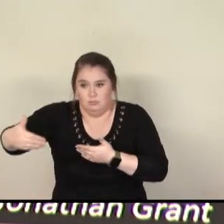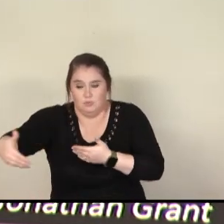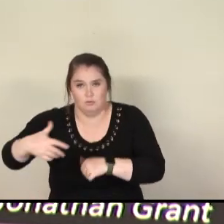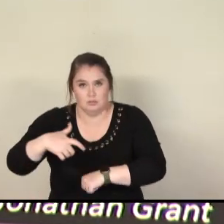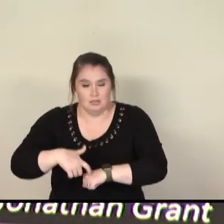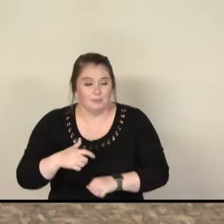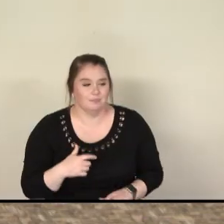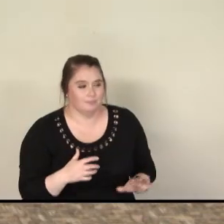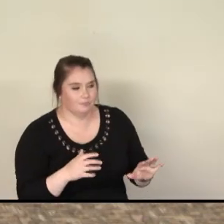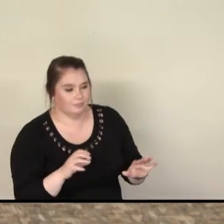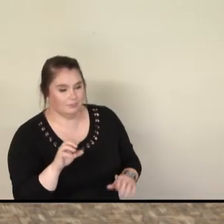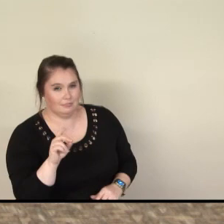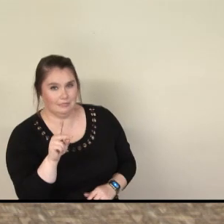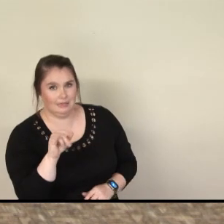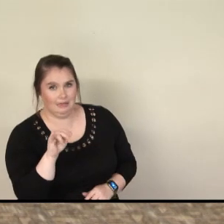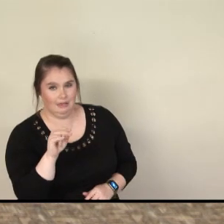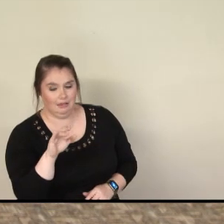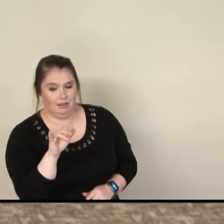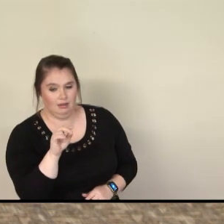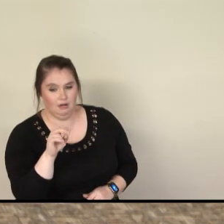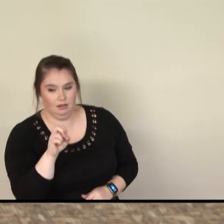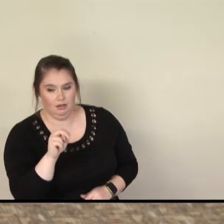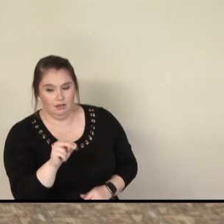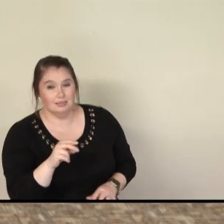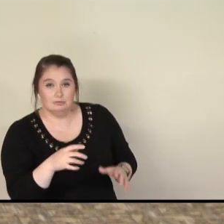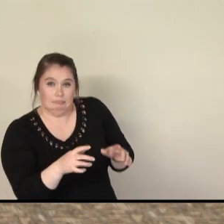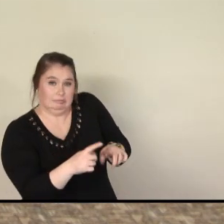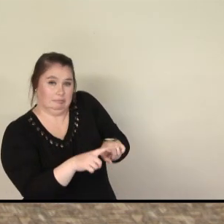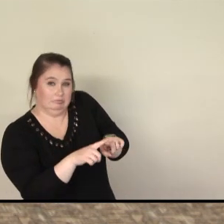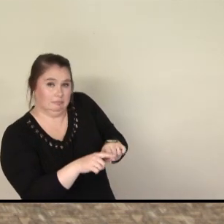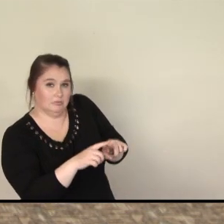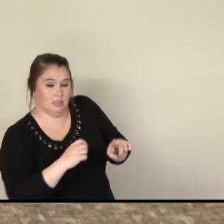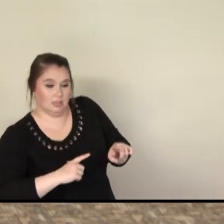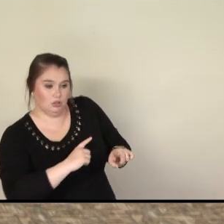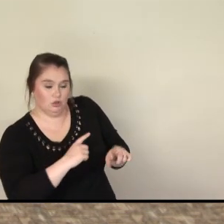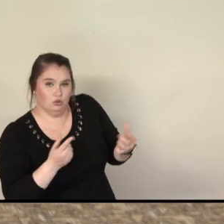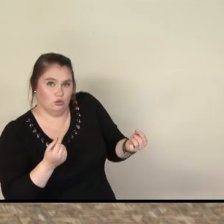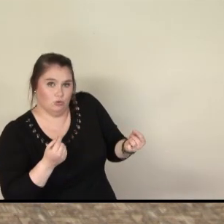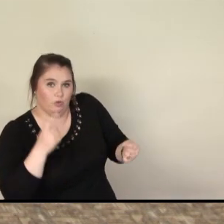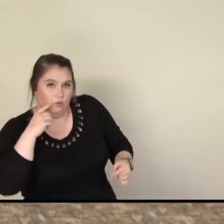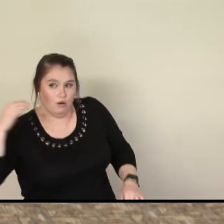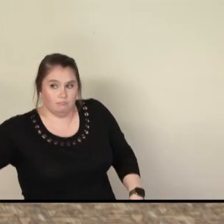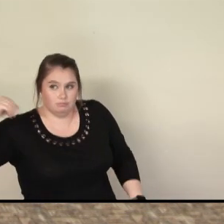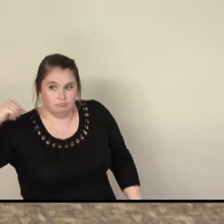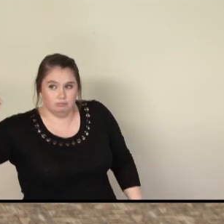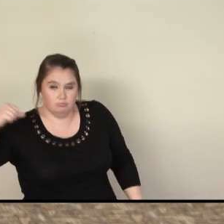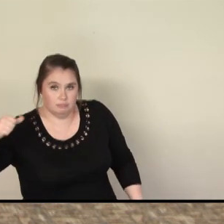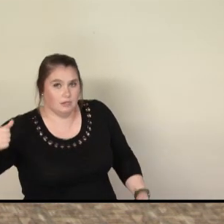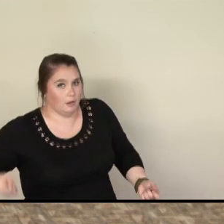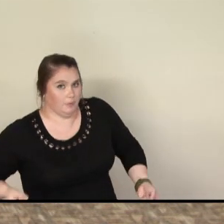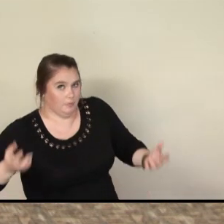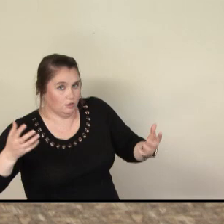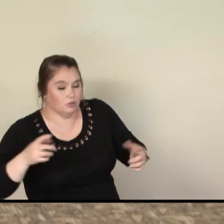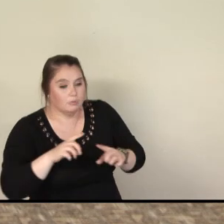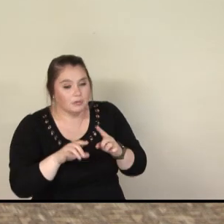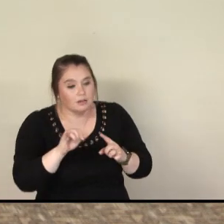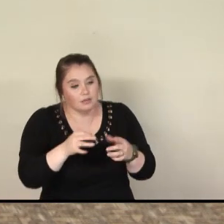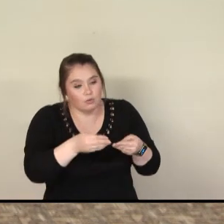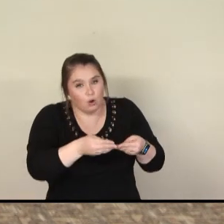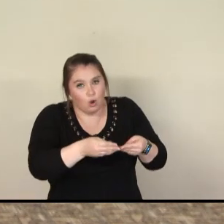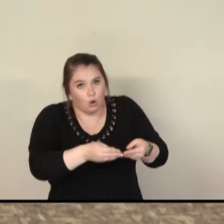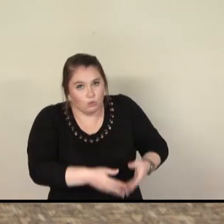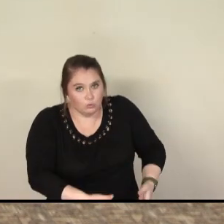variables in that. One being, what does the legislature do for us in terms of funding? But obviously, if you're